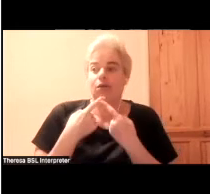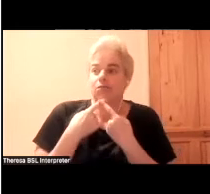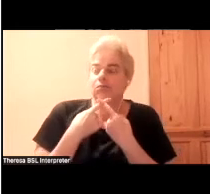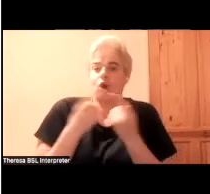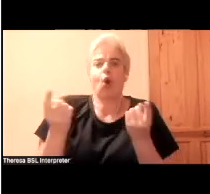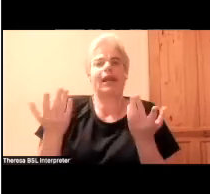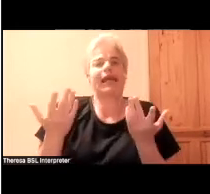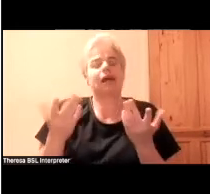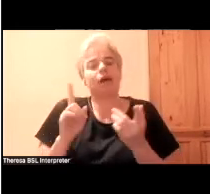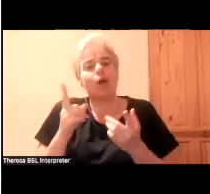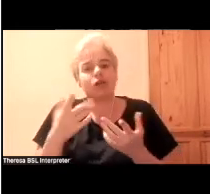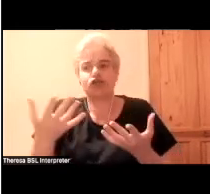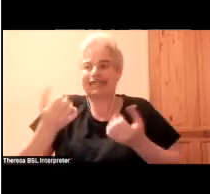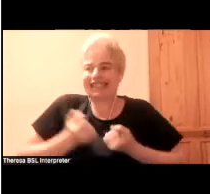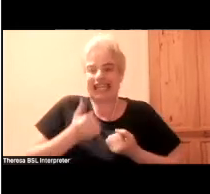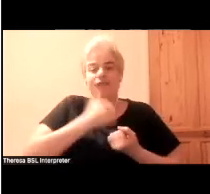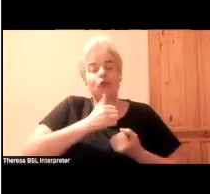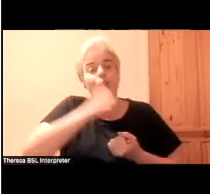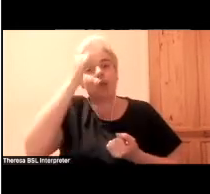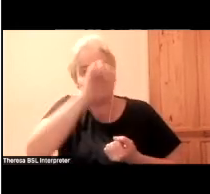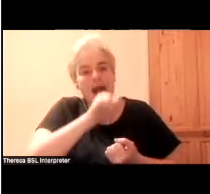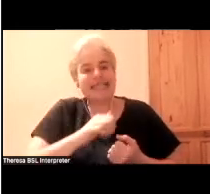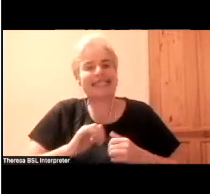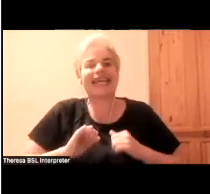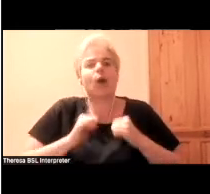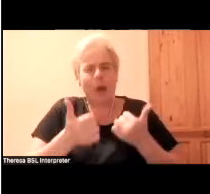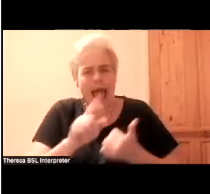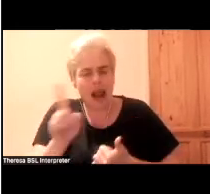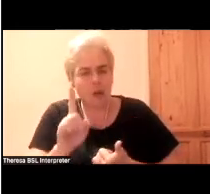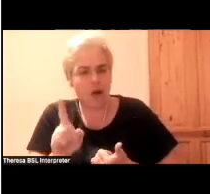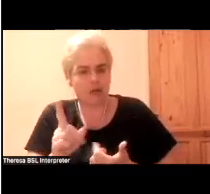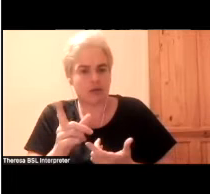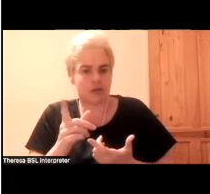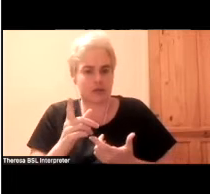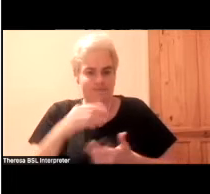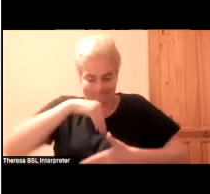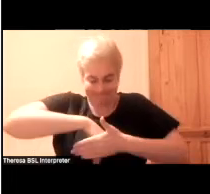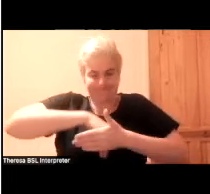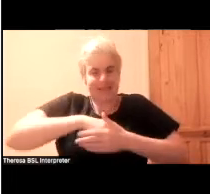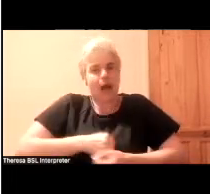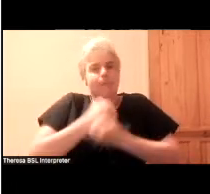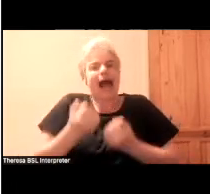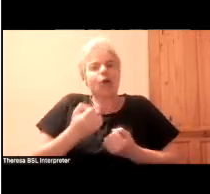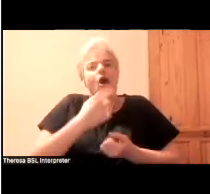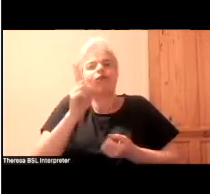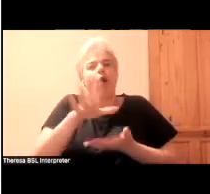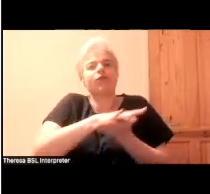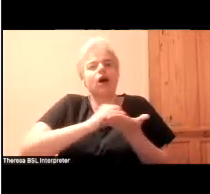to receive and use wisely and well the indwelling power of the Holy